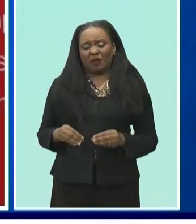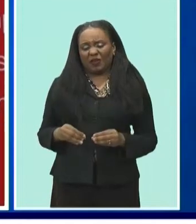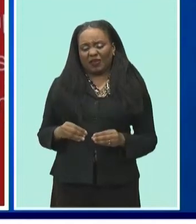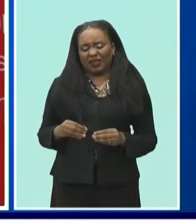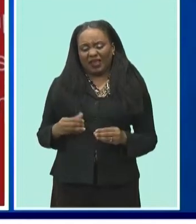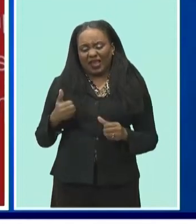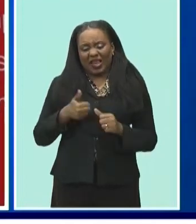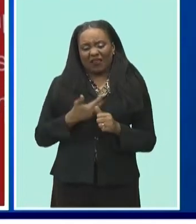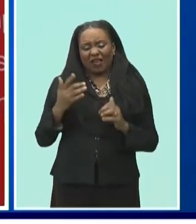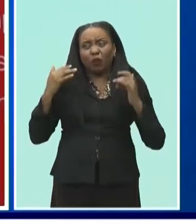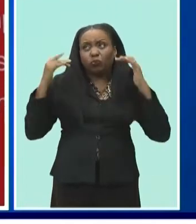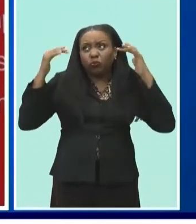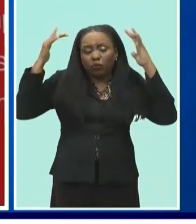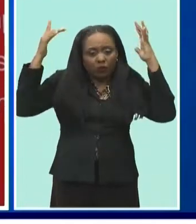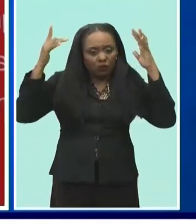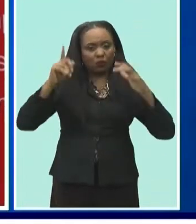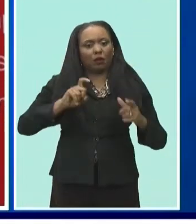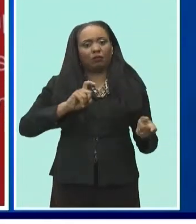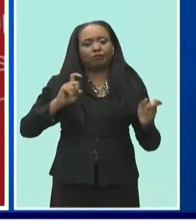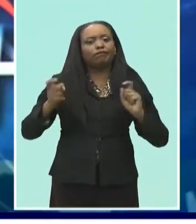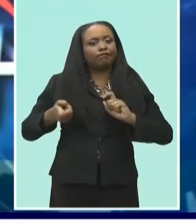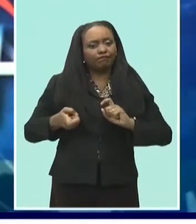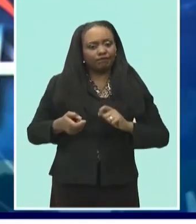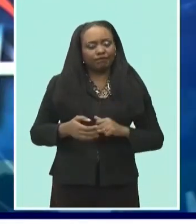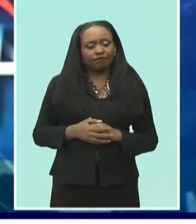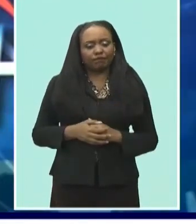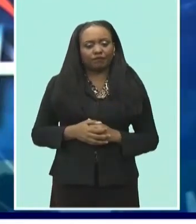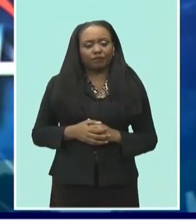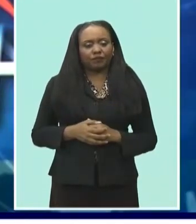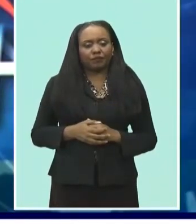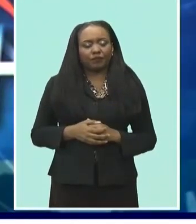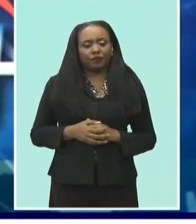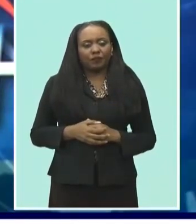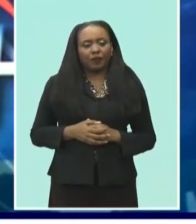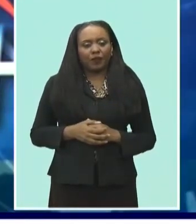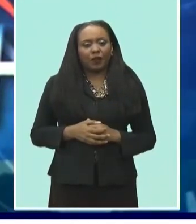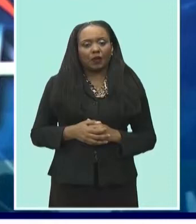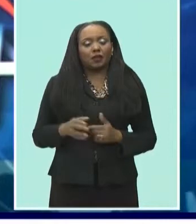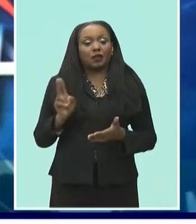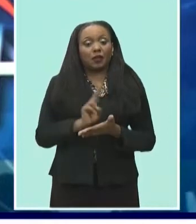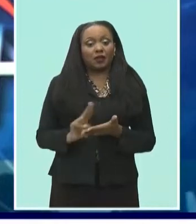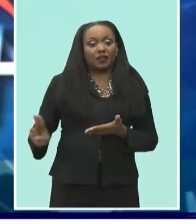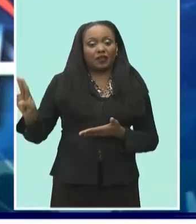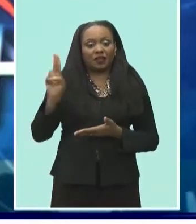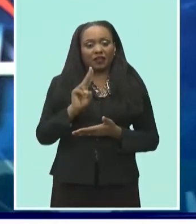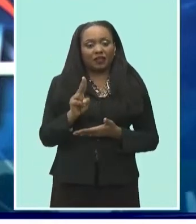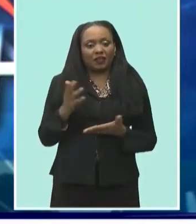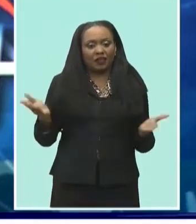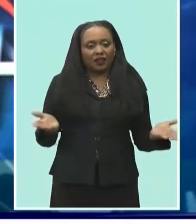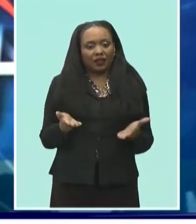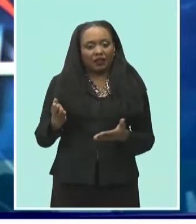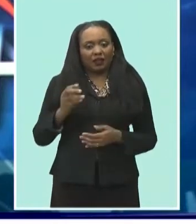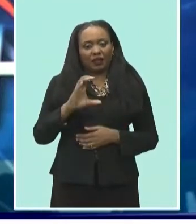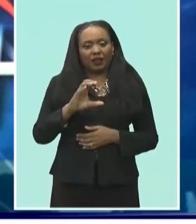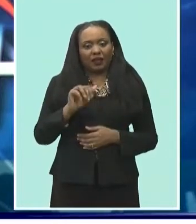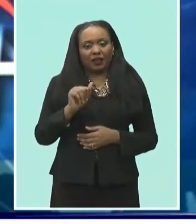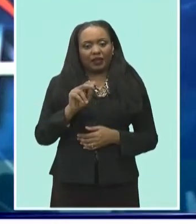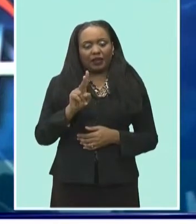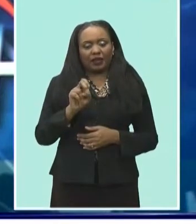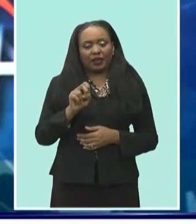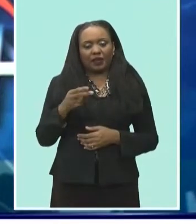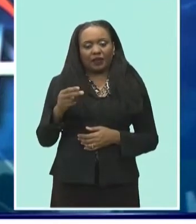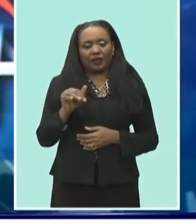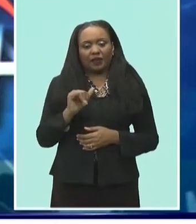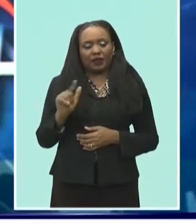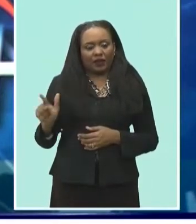this rapidly growing and evolving market. The University of the West Indies Cave Hill campus is increasing its